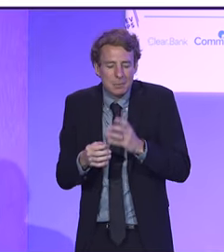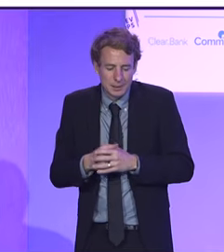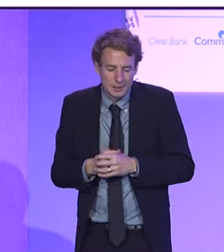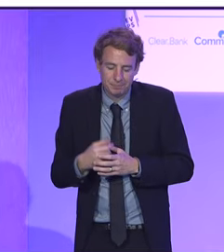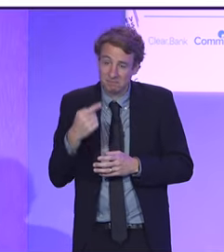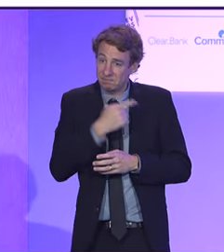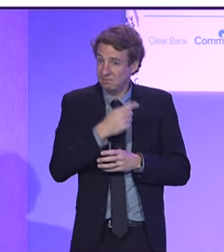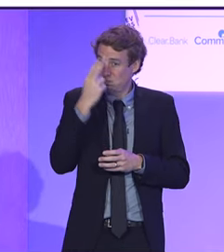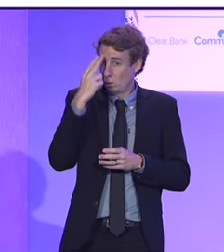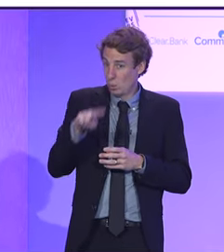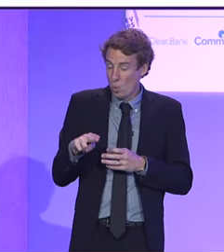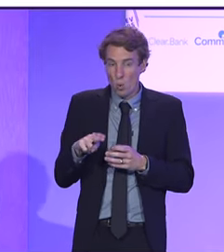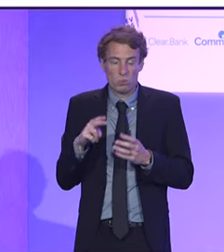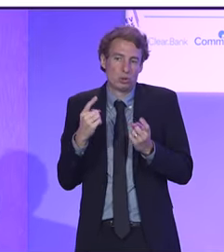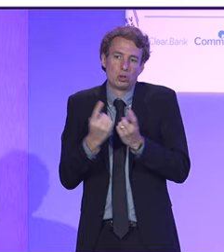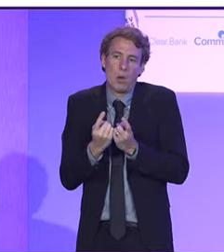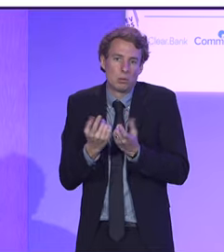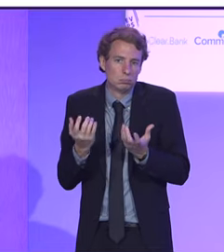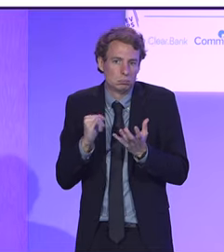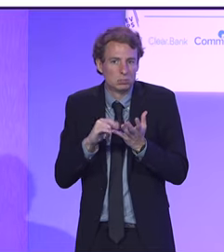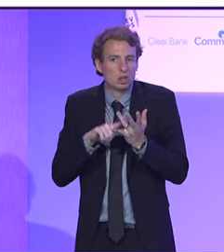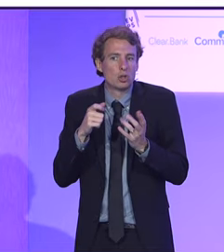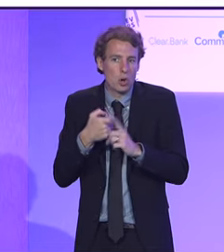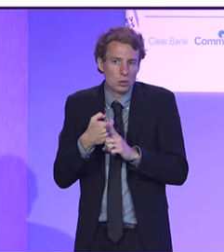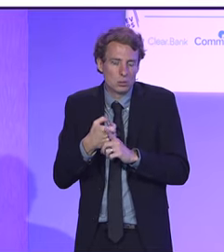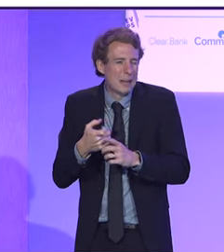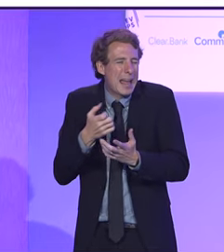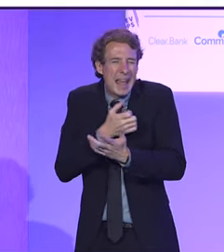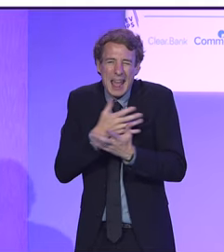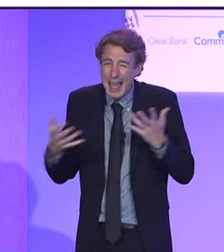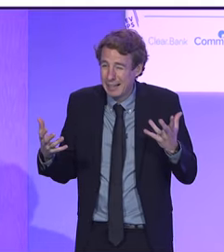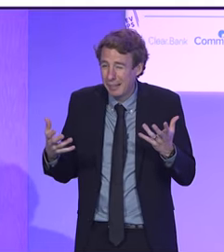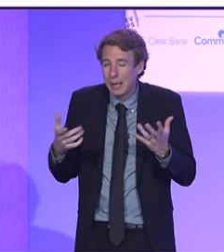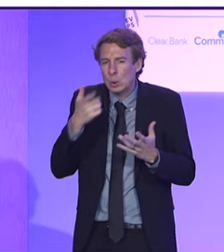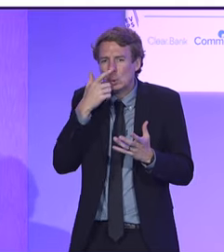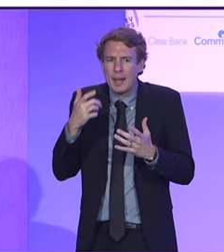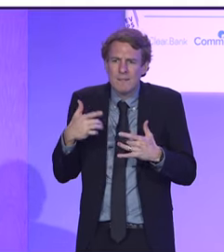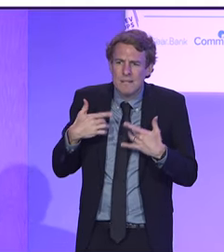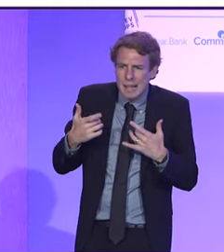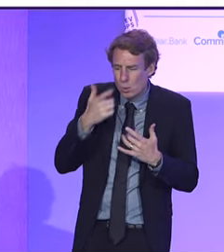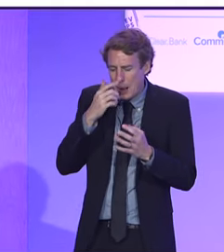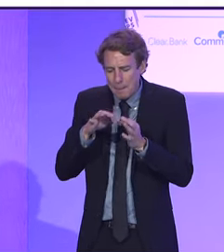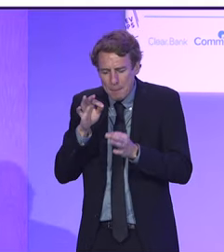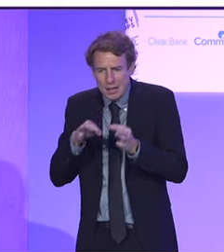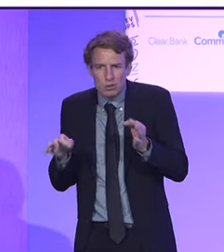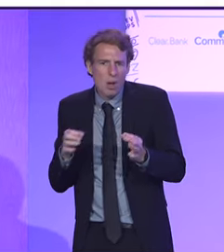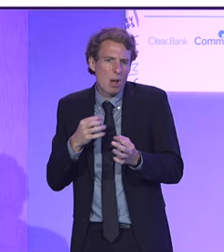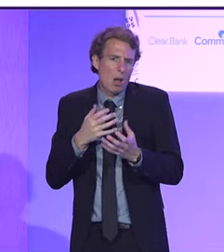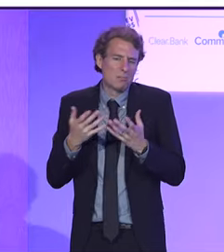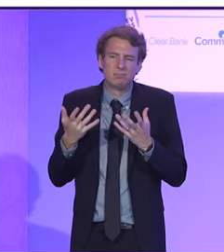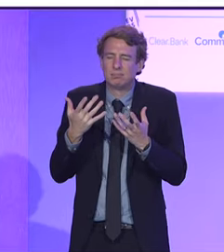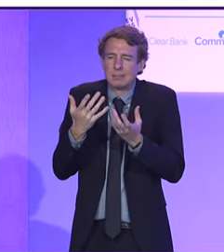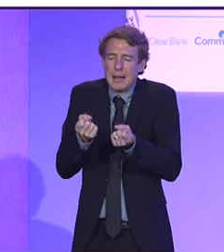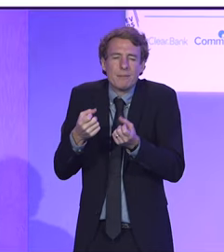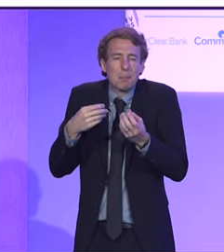And a stock is anything that you can feel or count or measure at any time. So it represents the accumulation of